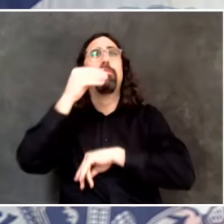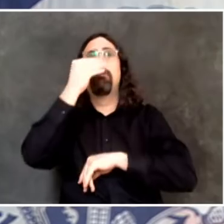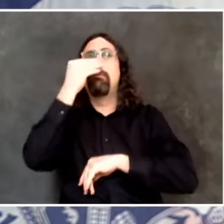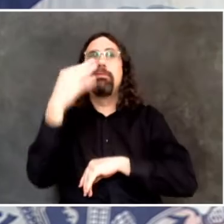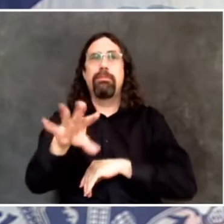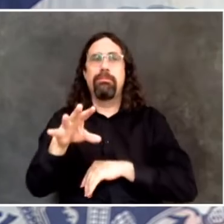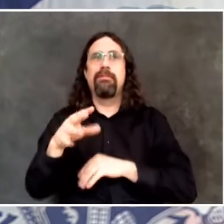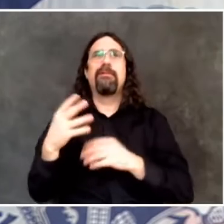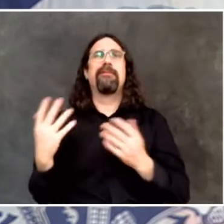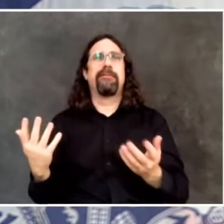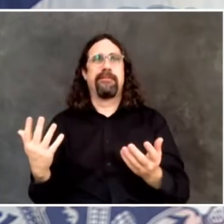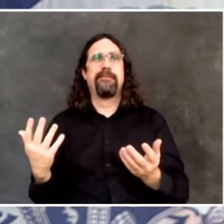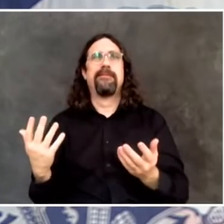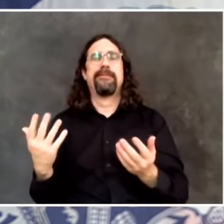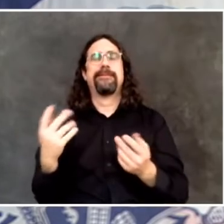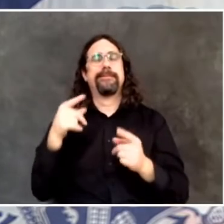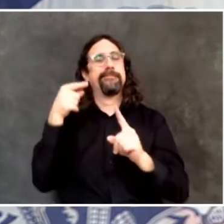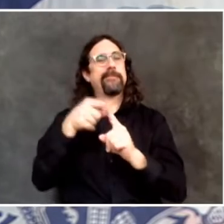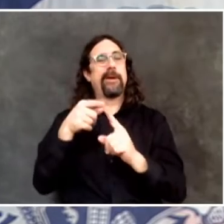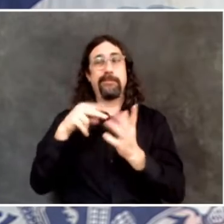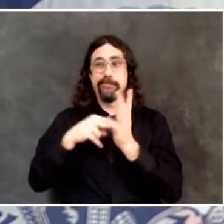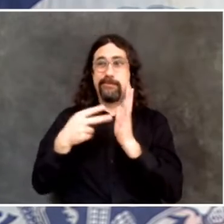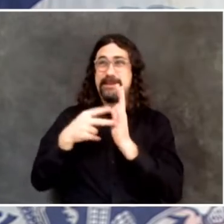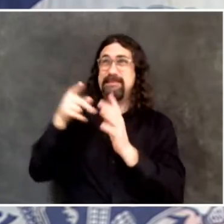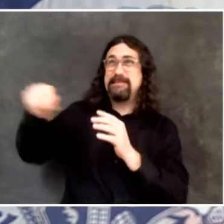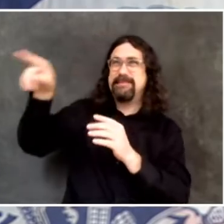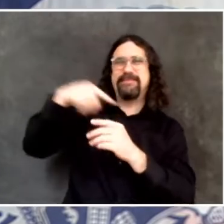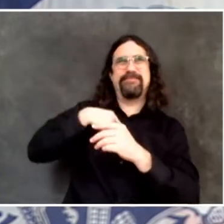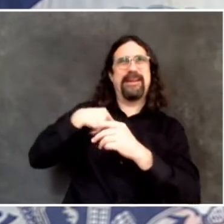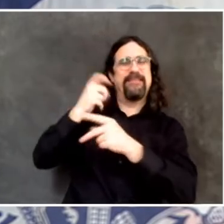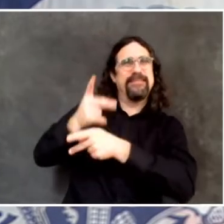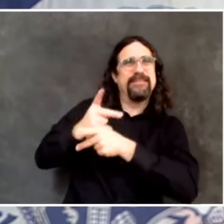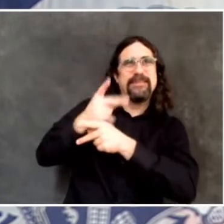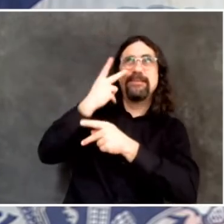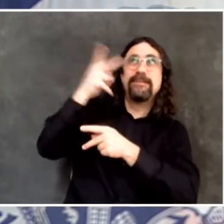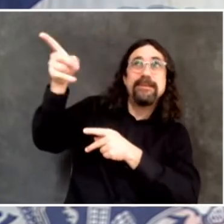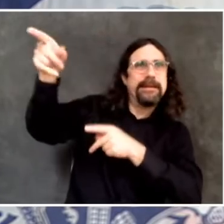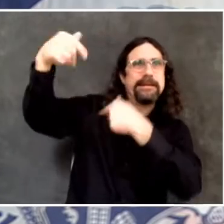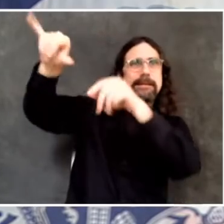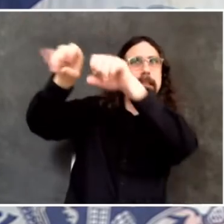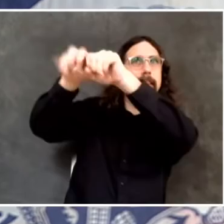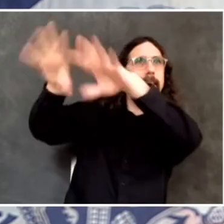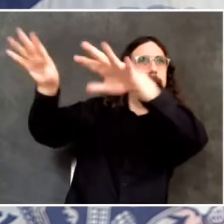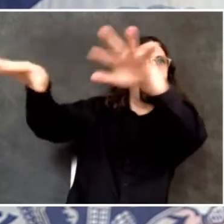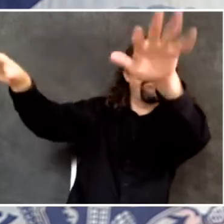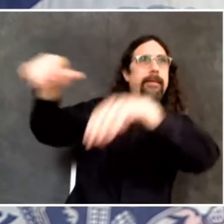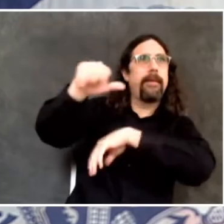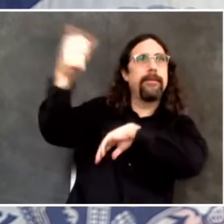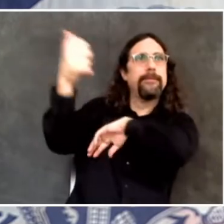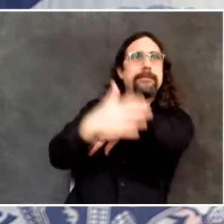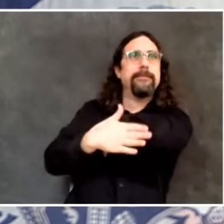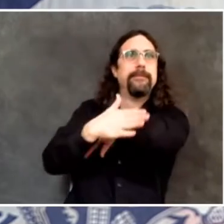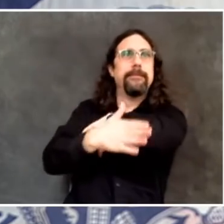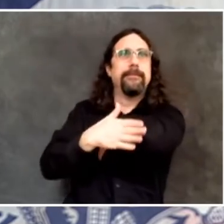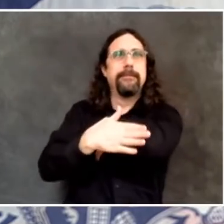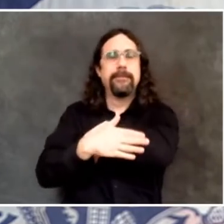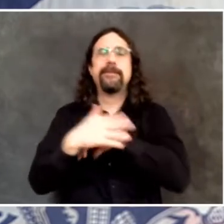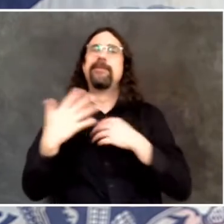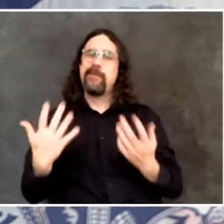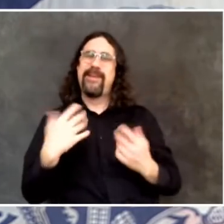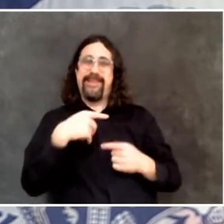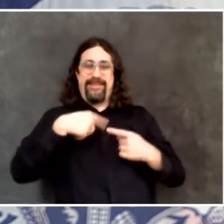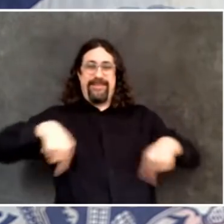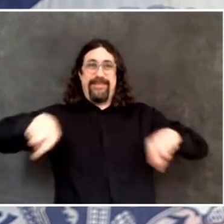is something has started to move. We're going to let you know day by day if we see that that positive pattern